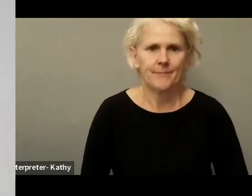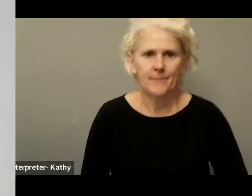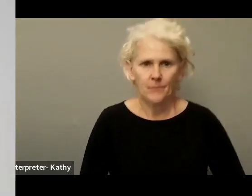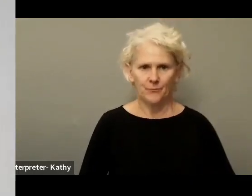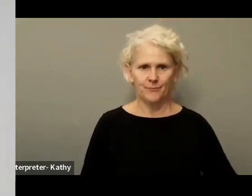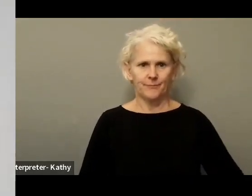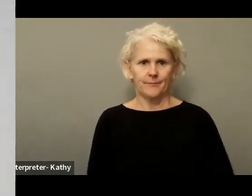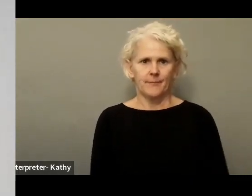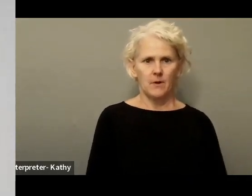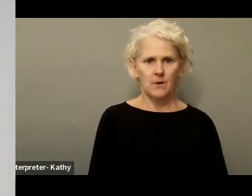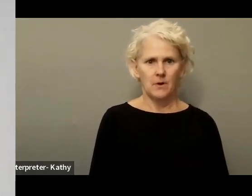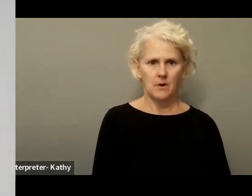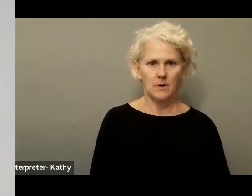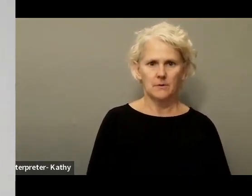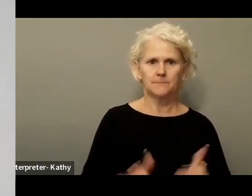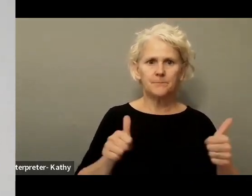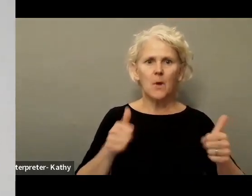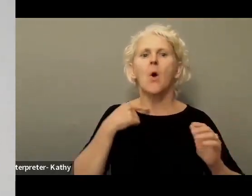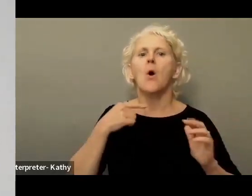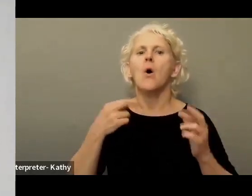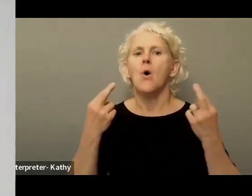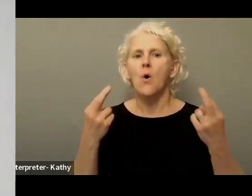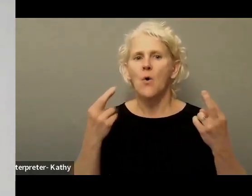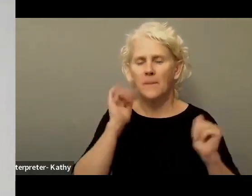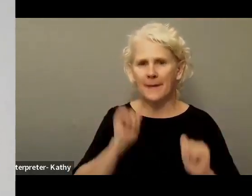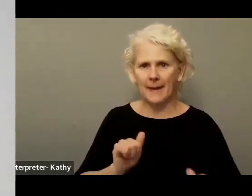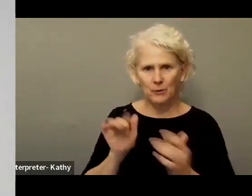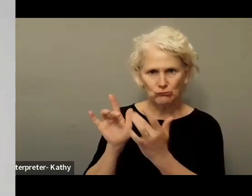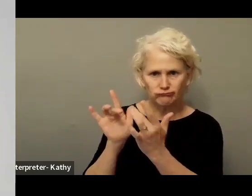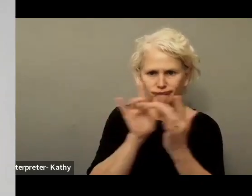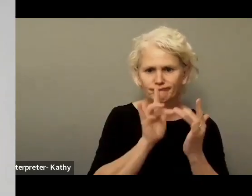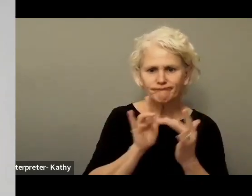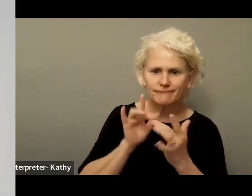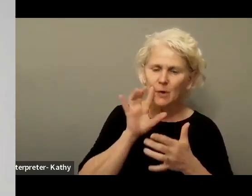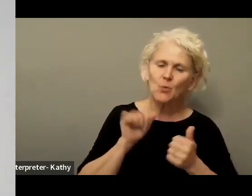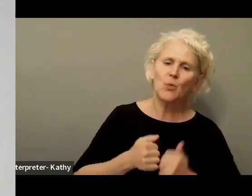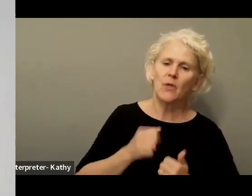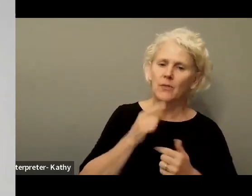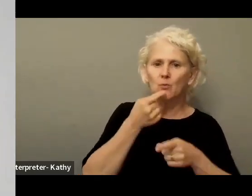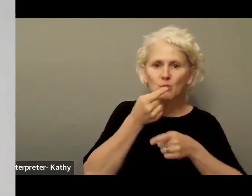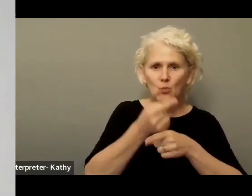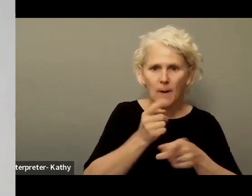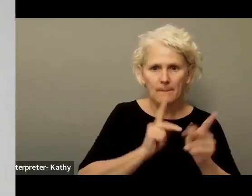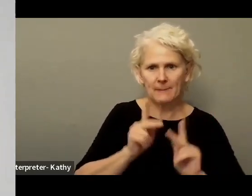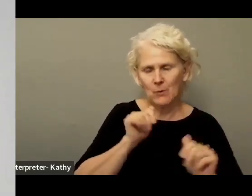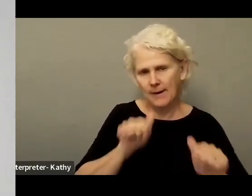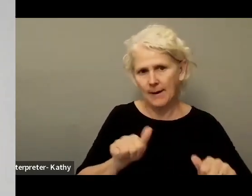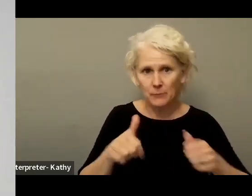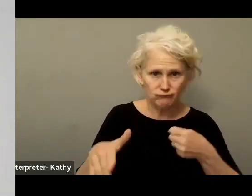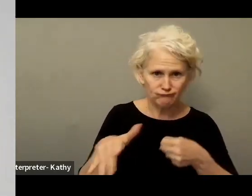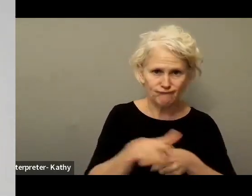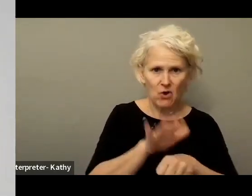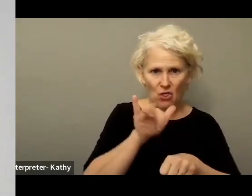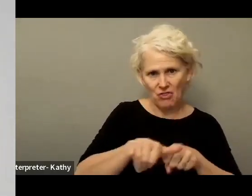And just hoping that we'll be able to connect with the right folks to fill those open positions.